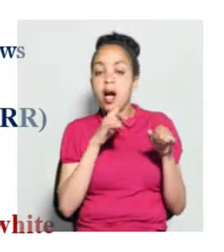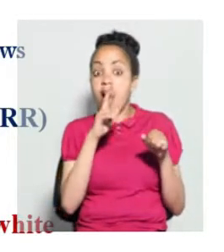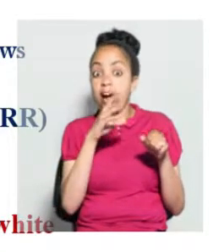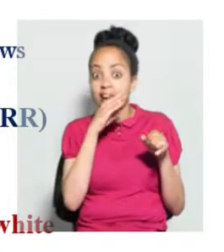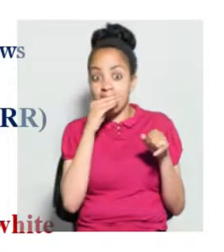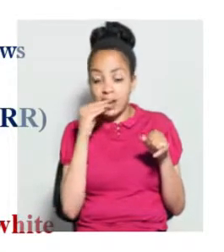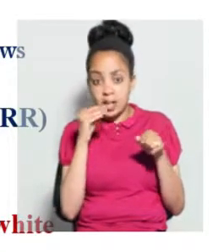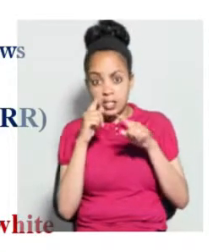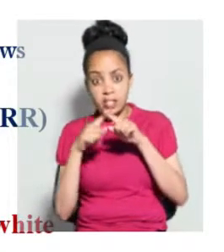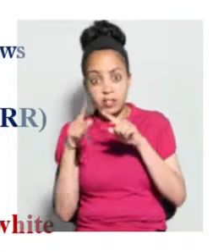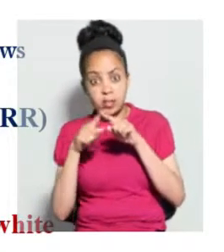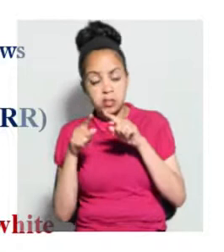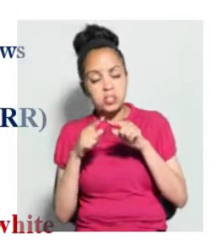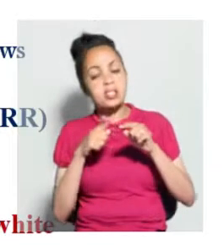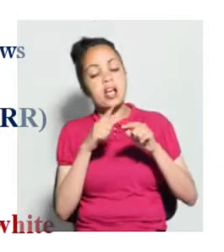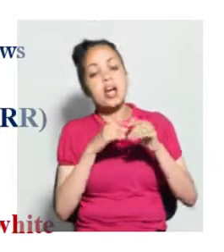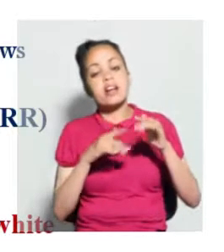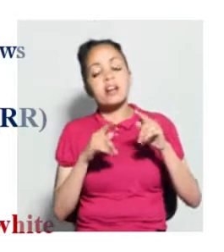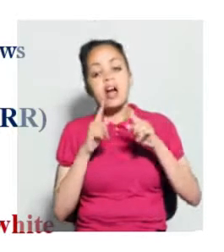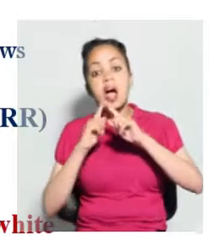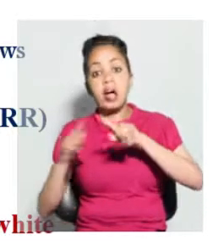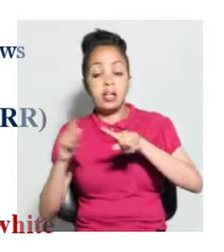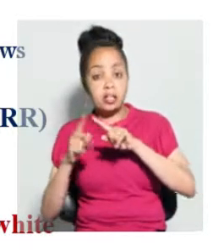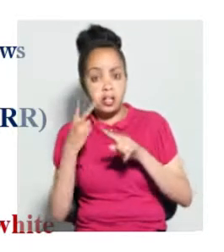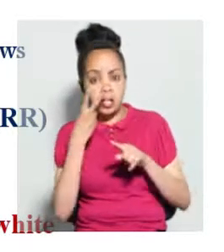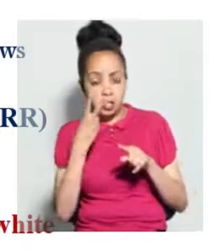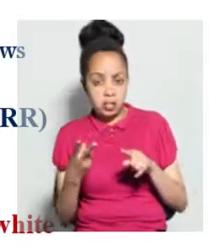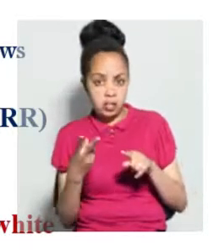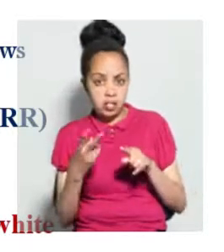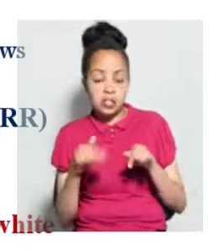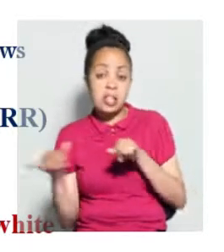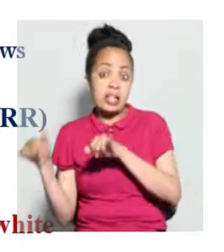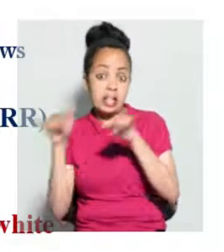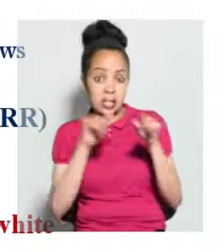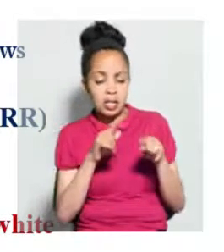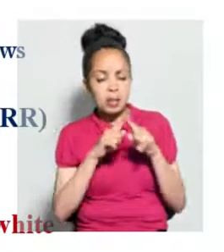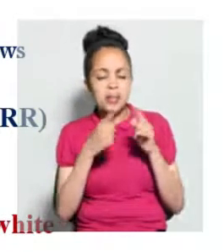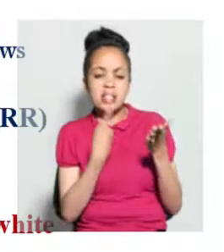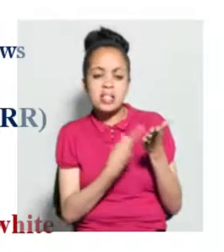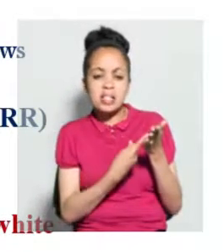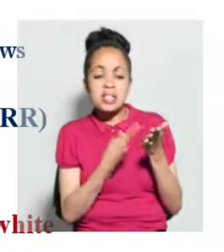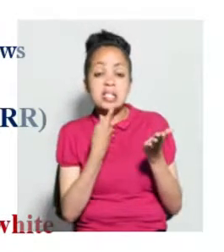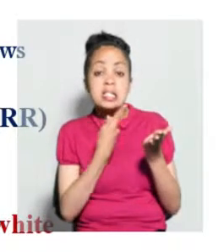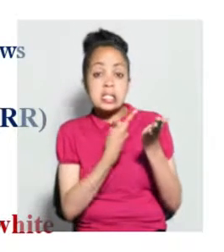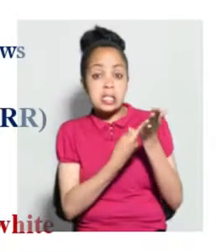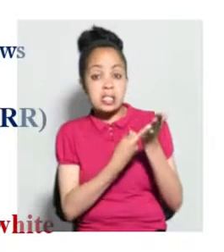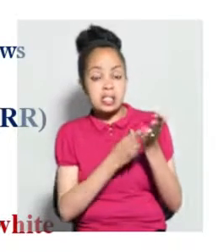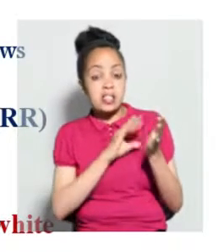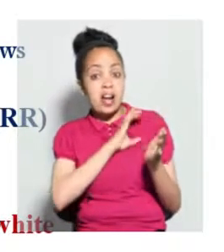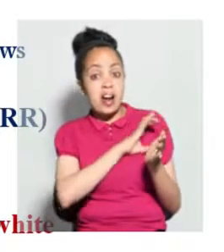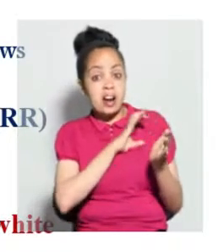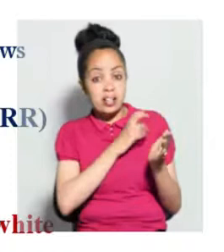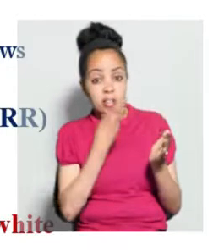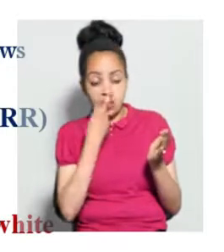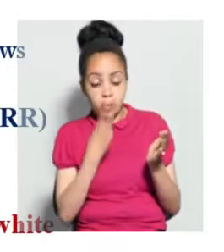R can be phenotypically identical. But here, this intermediate